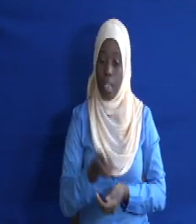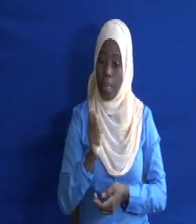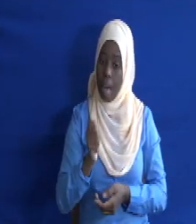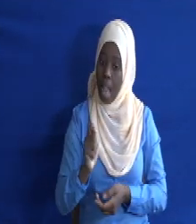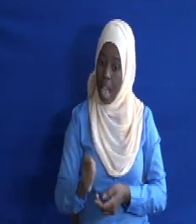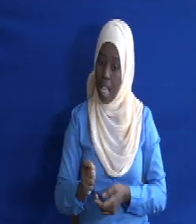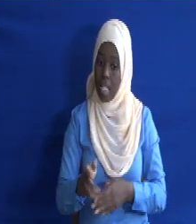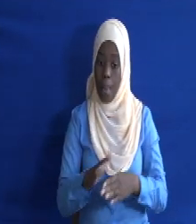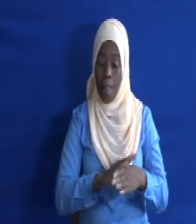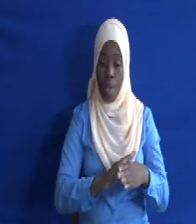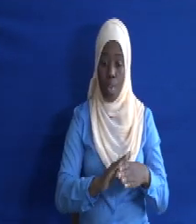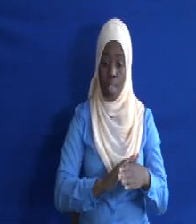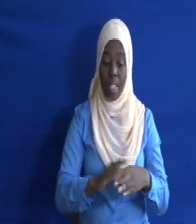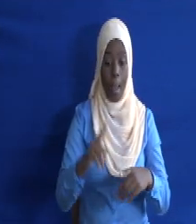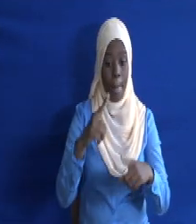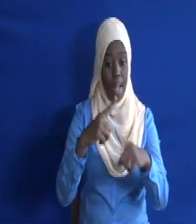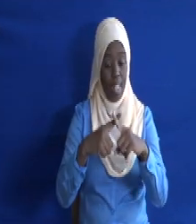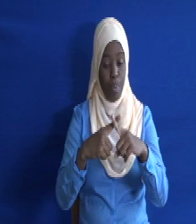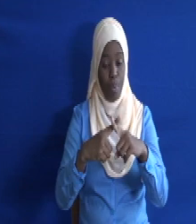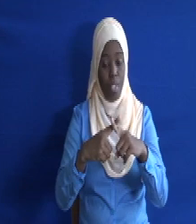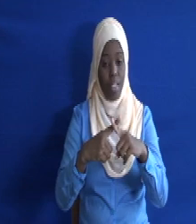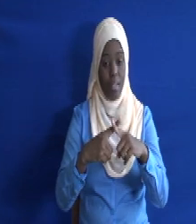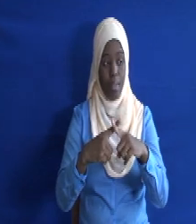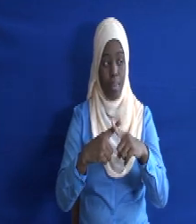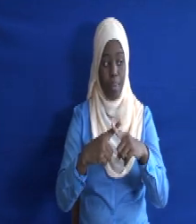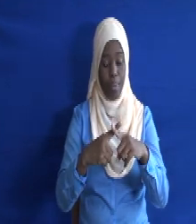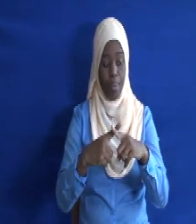of 2. Do you know multiples of 2?